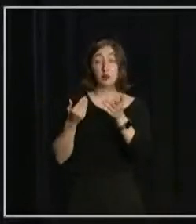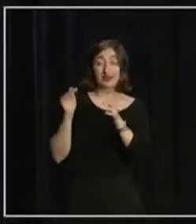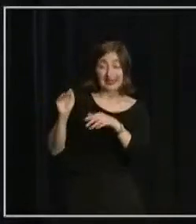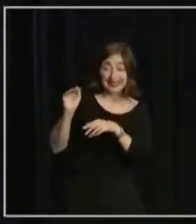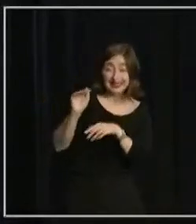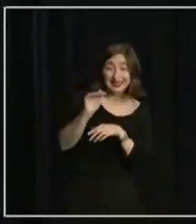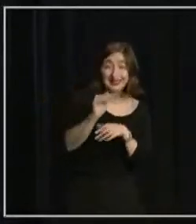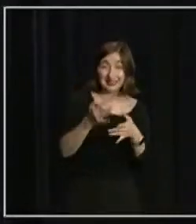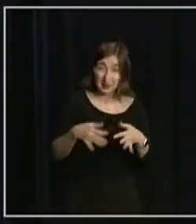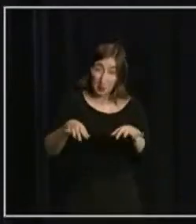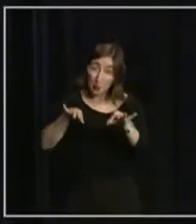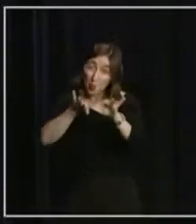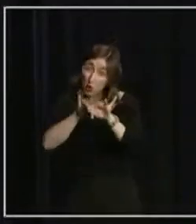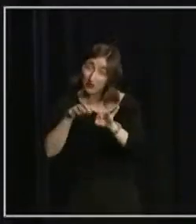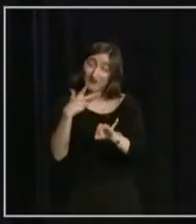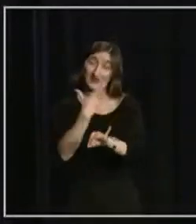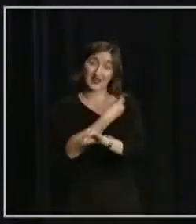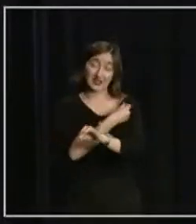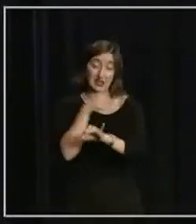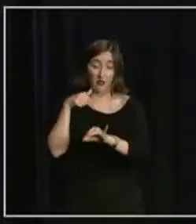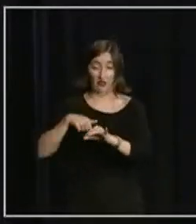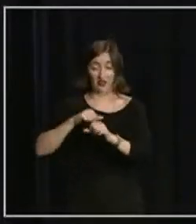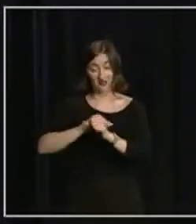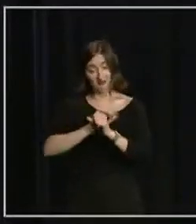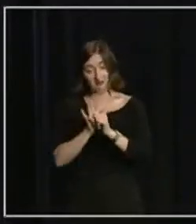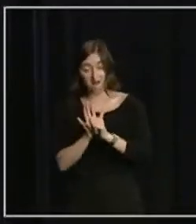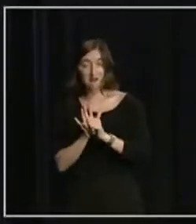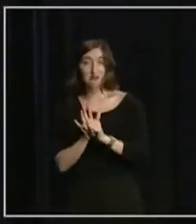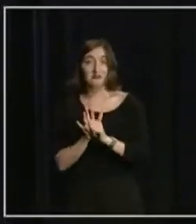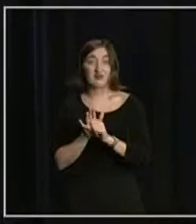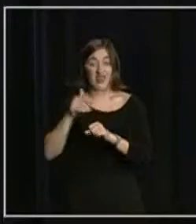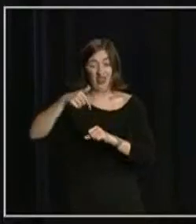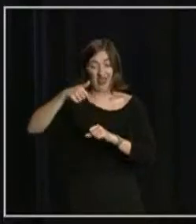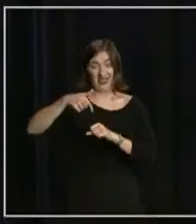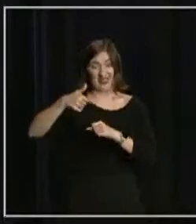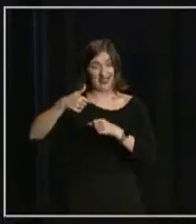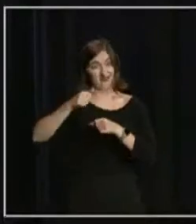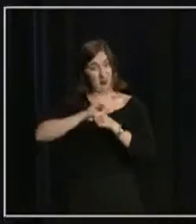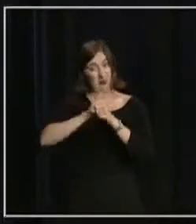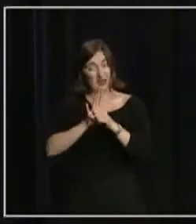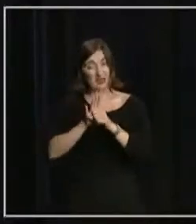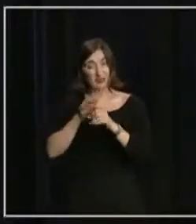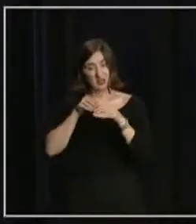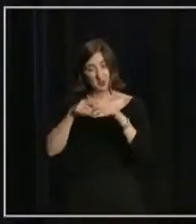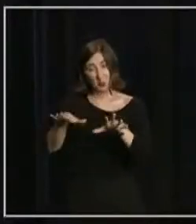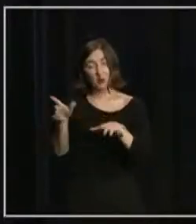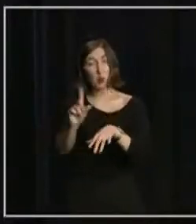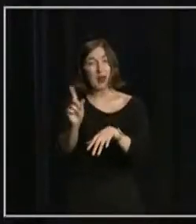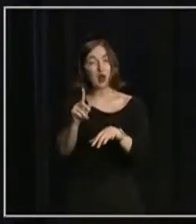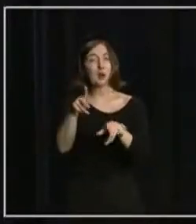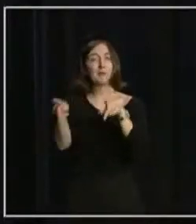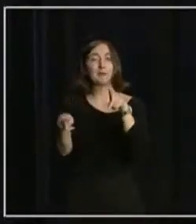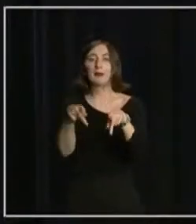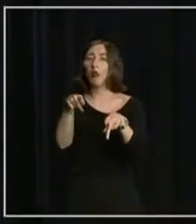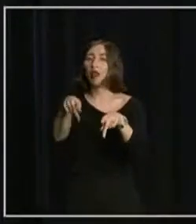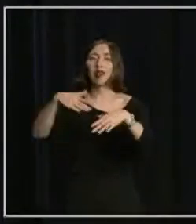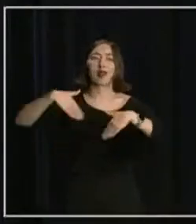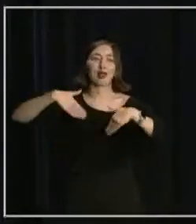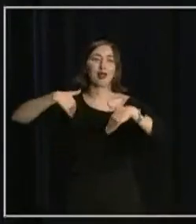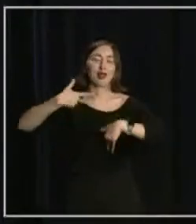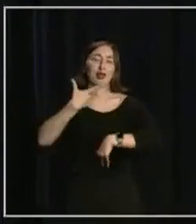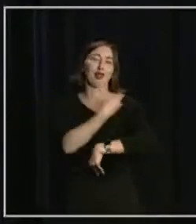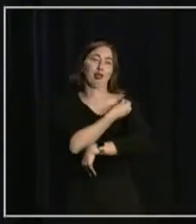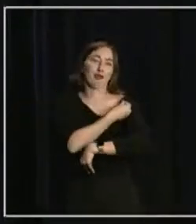have experienced, that this has been a pandemic of the unvaccinated. So we'll see what happens over the next few days and weeks, but just know we have not